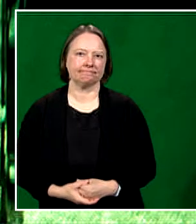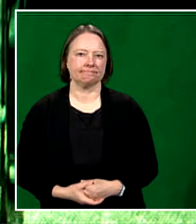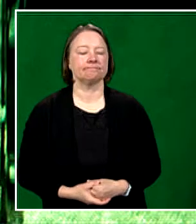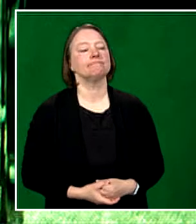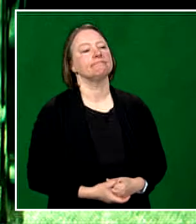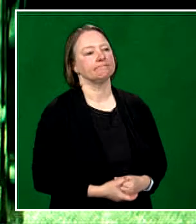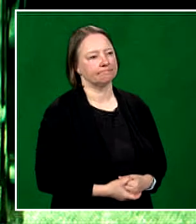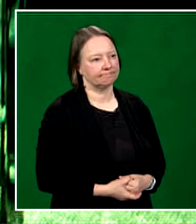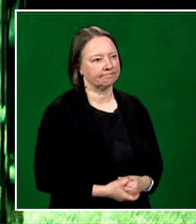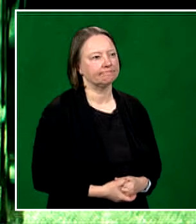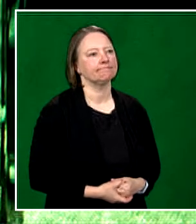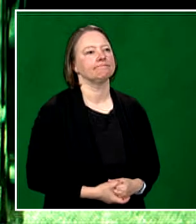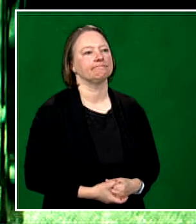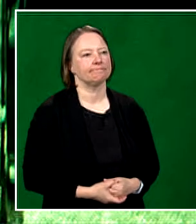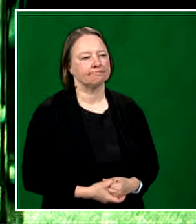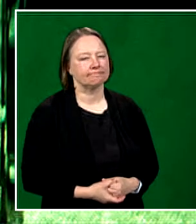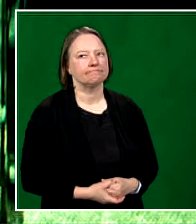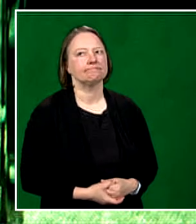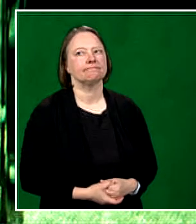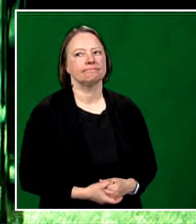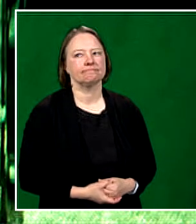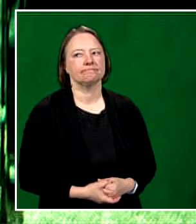Great.